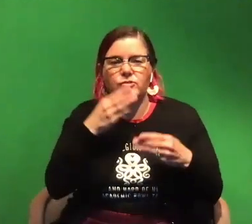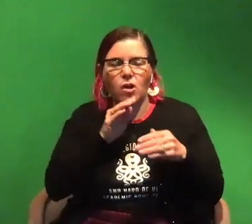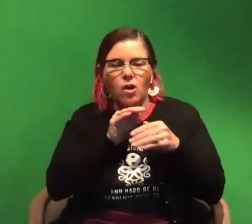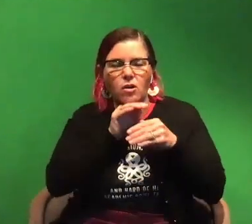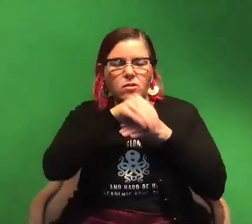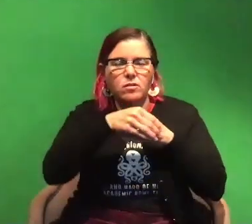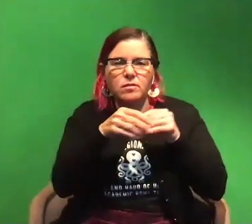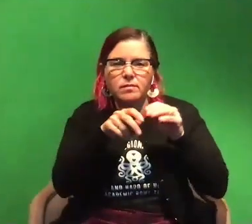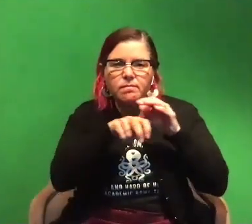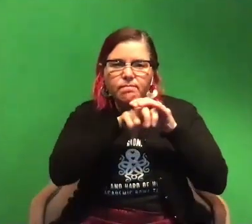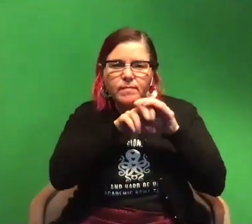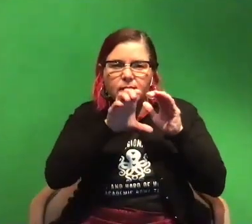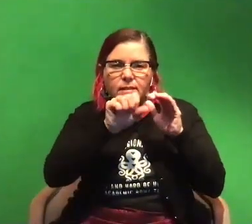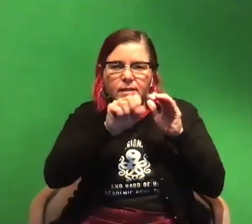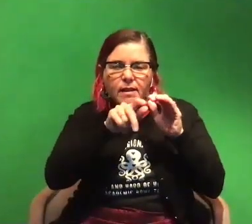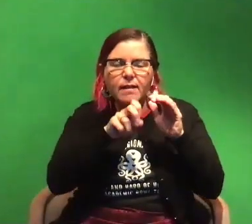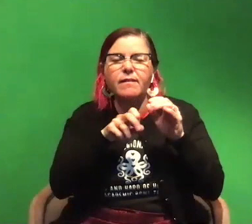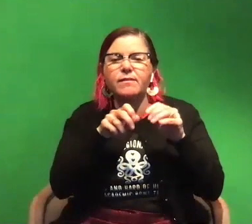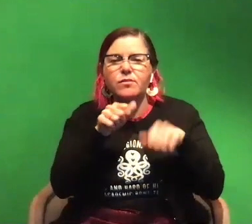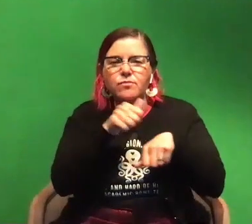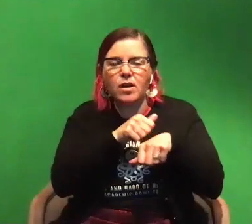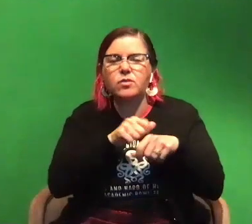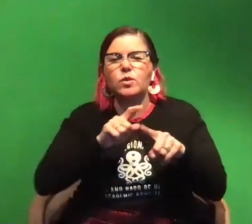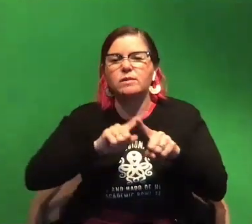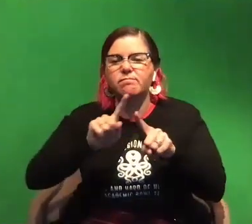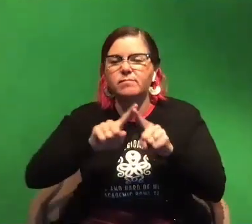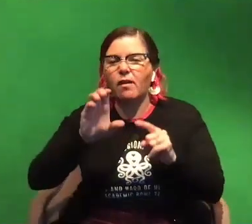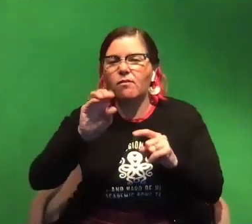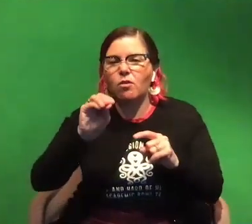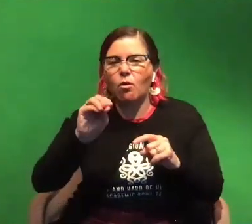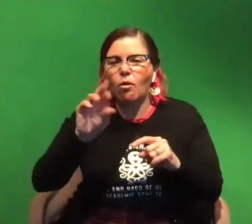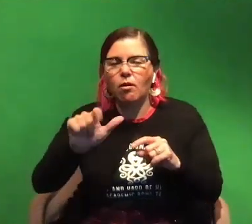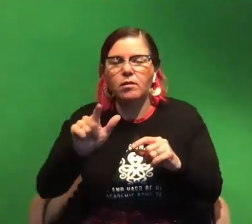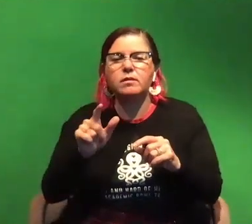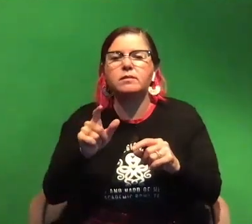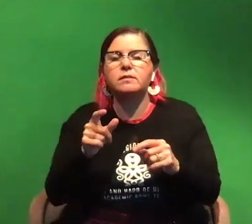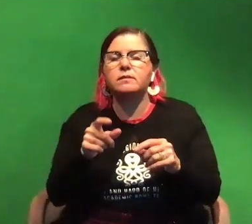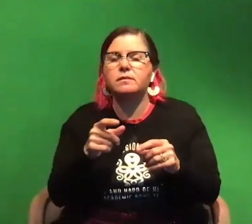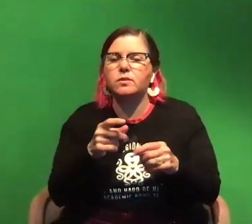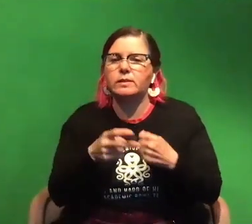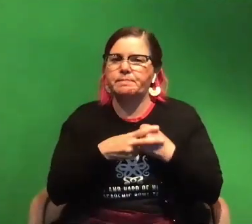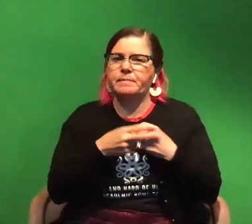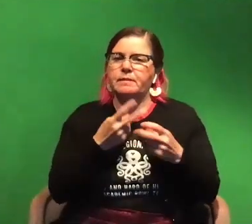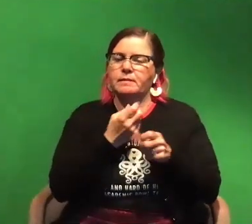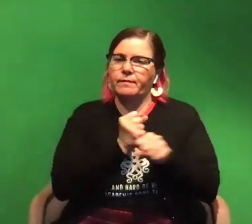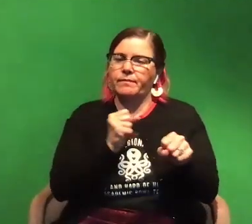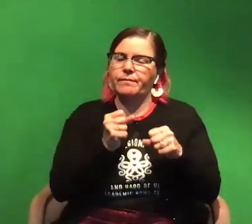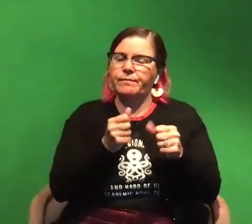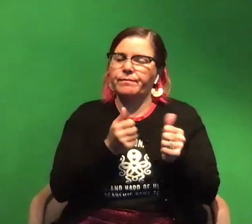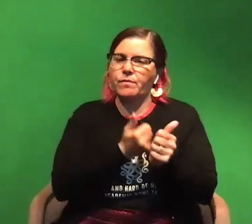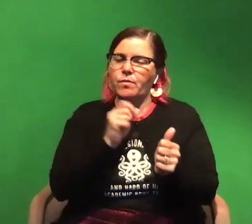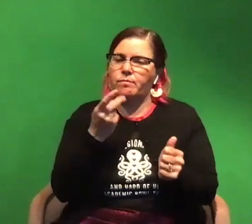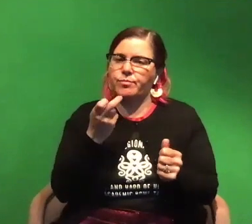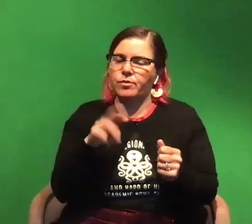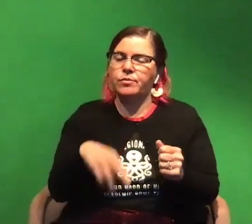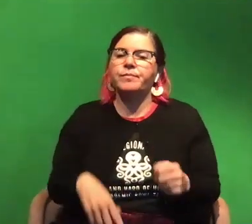or in highly differentiating kind of coral locations so that the egg stays safe and away from predators. And